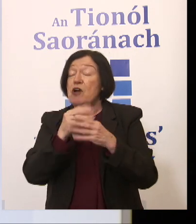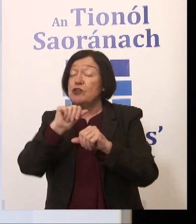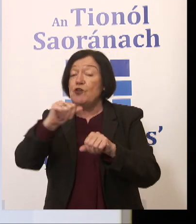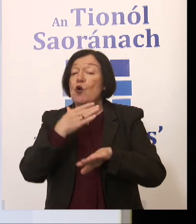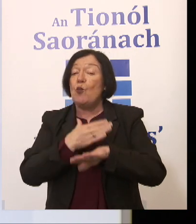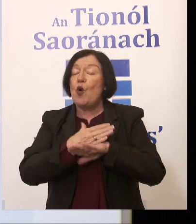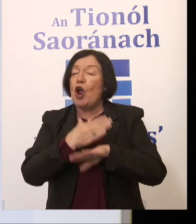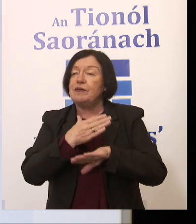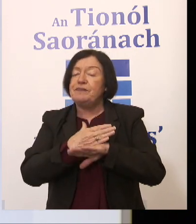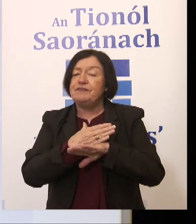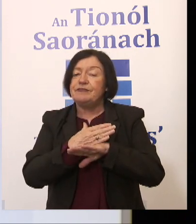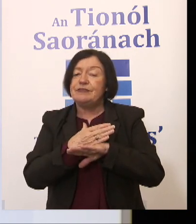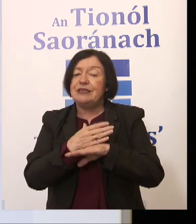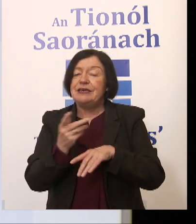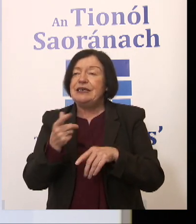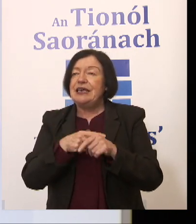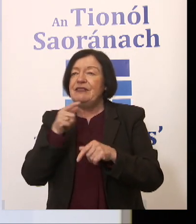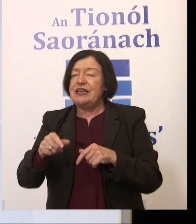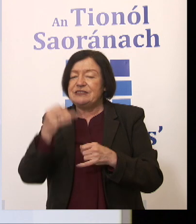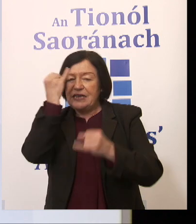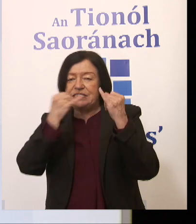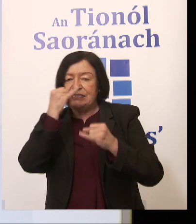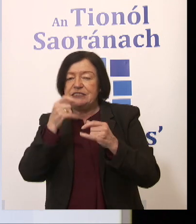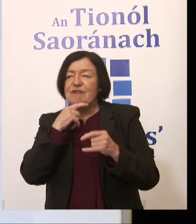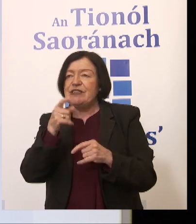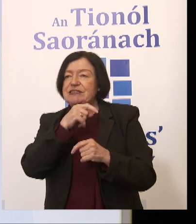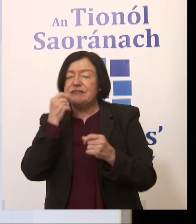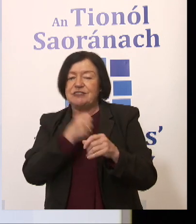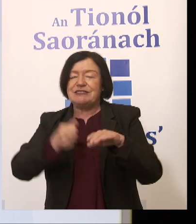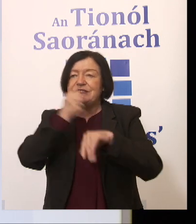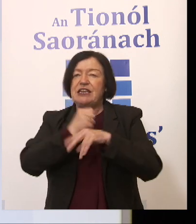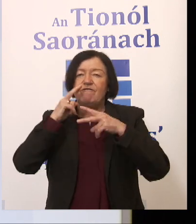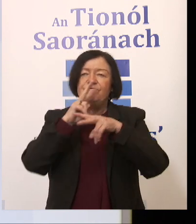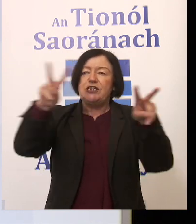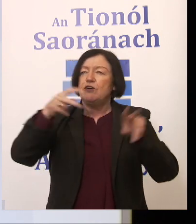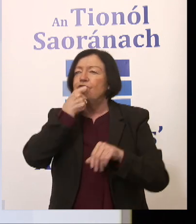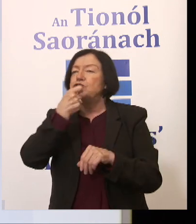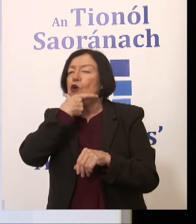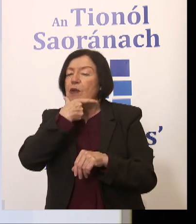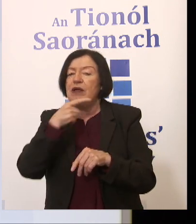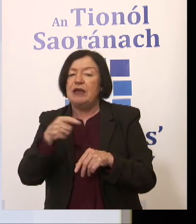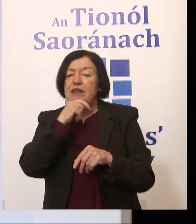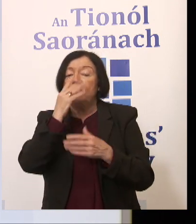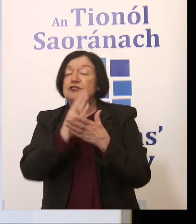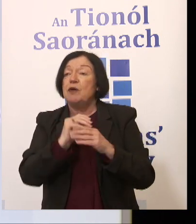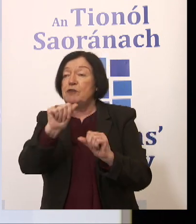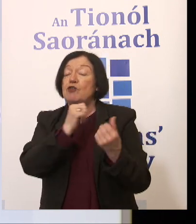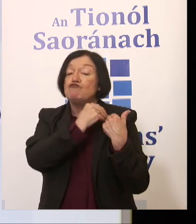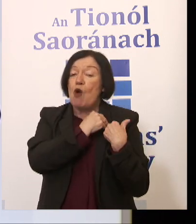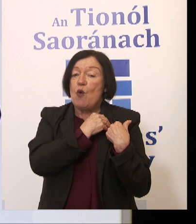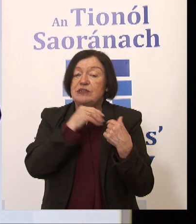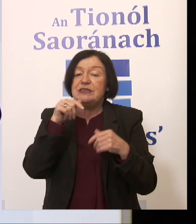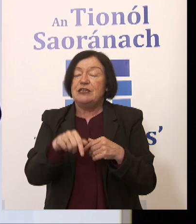work. I suppose, again, it was this idea of championing and setting a vision for Dublin. It suggests that some of the functions could